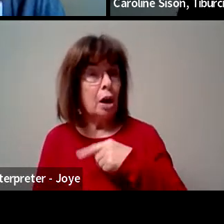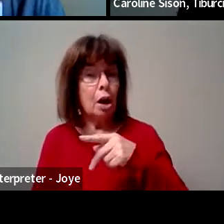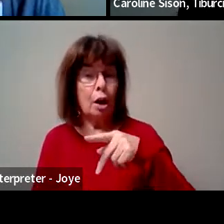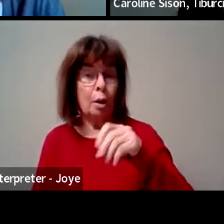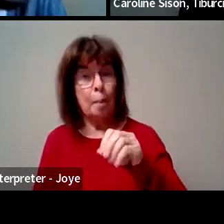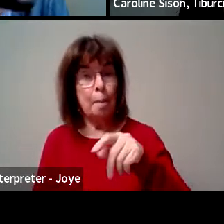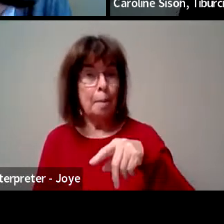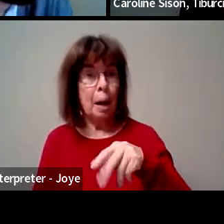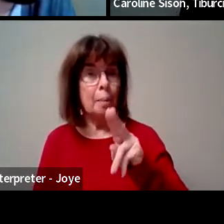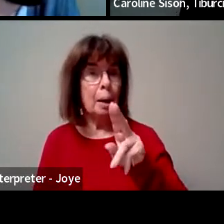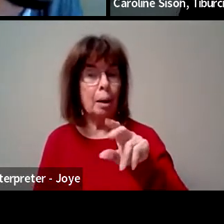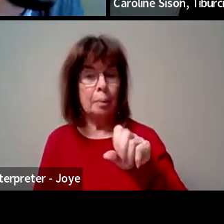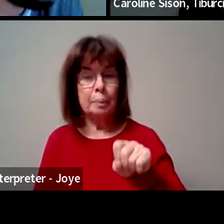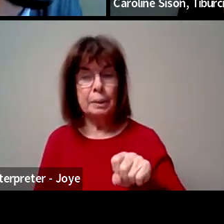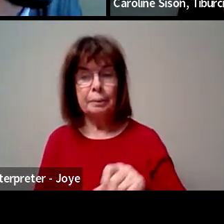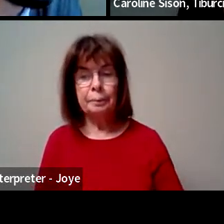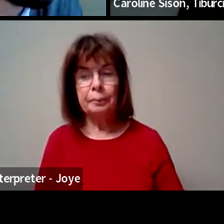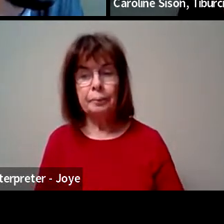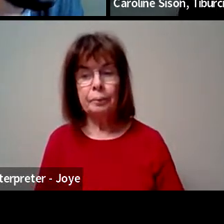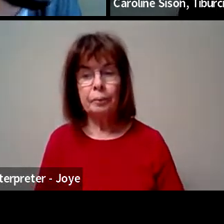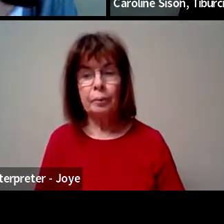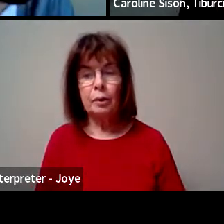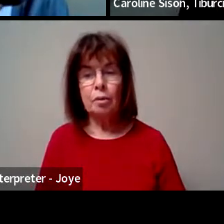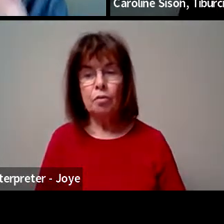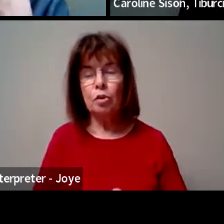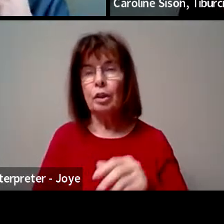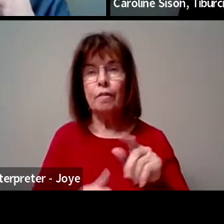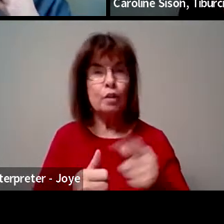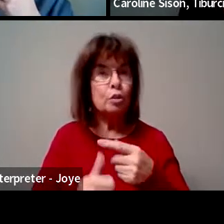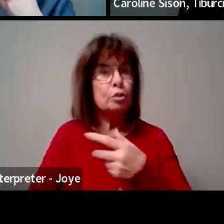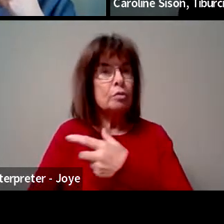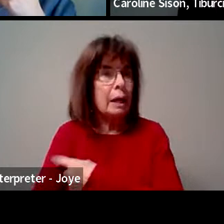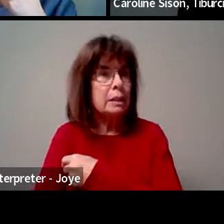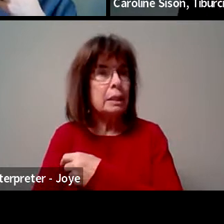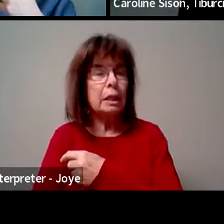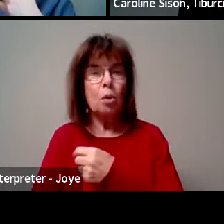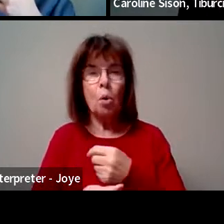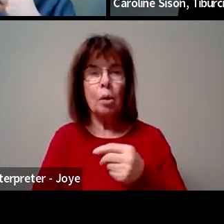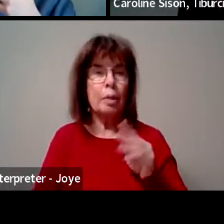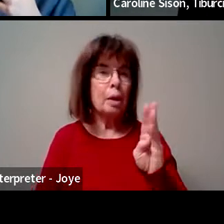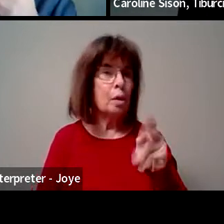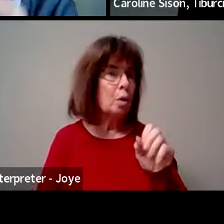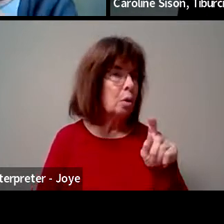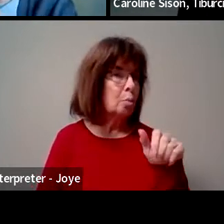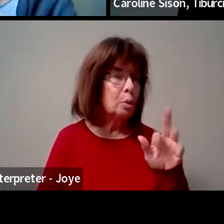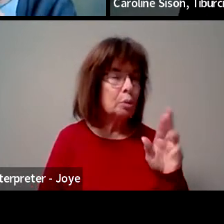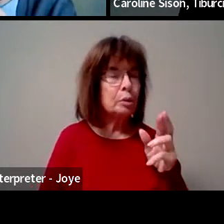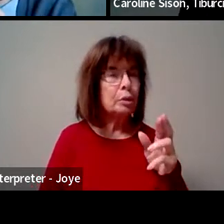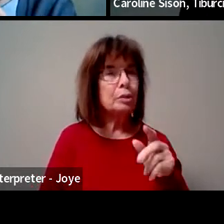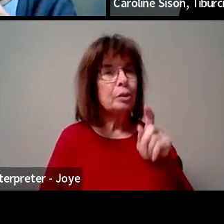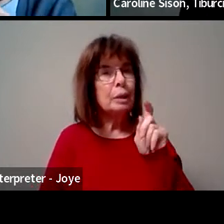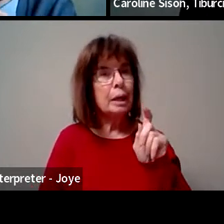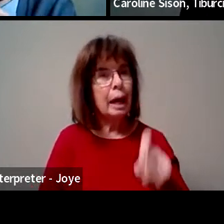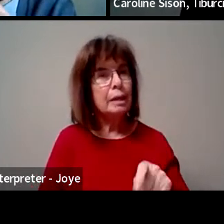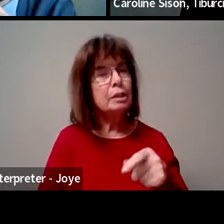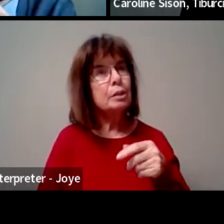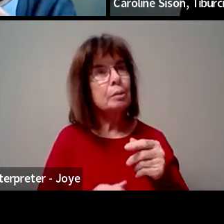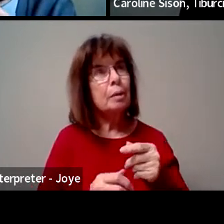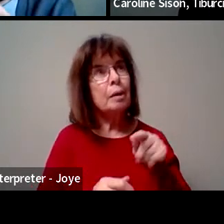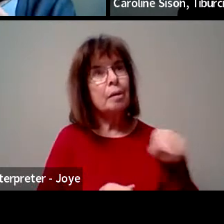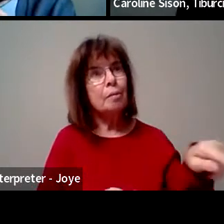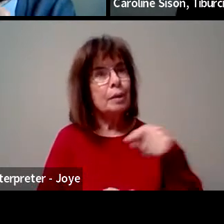for the first vaccine or the booster or whatever. So it has to go around building confidence within,